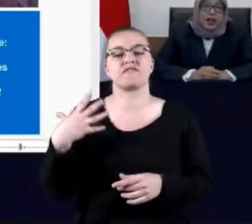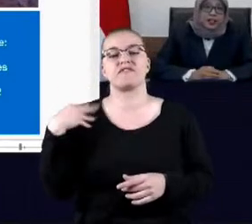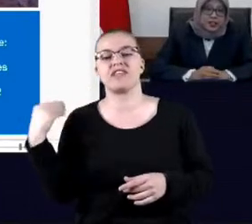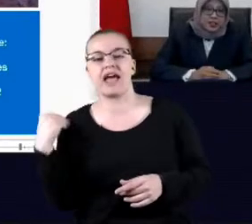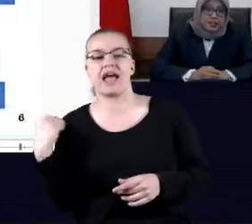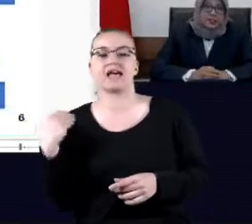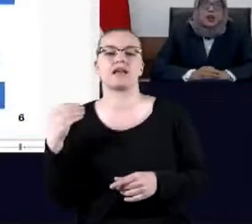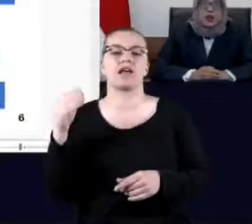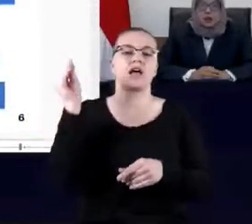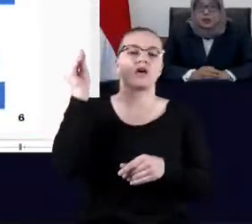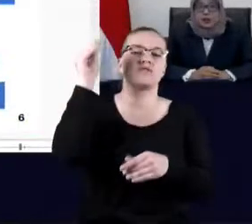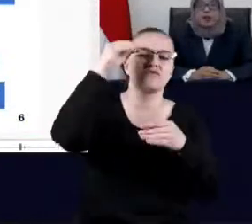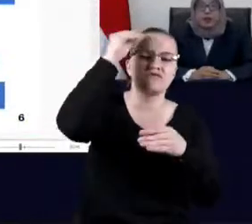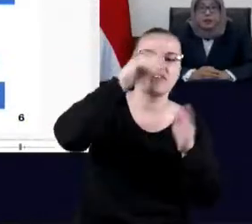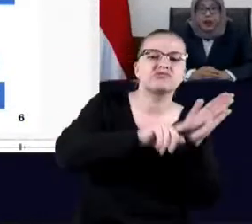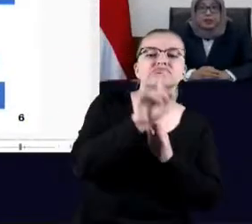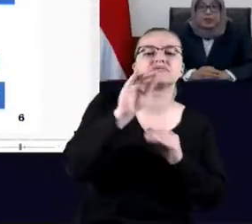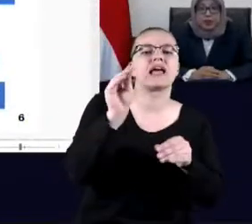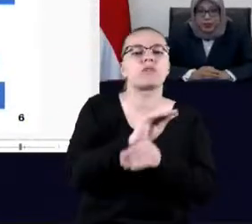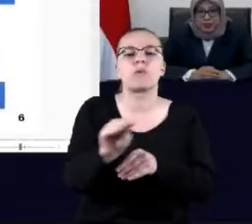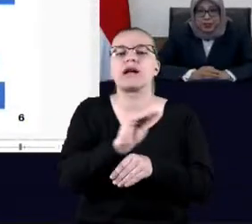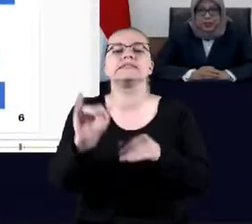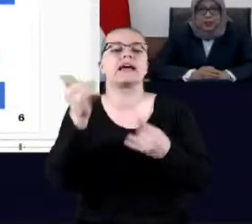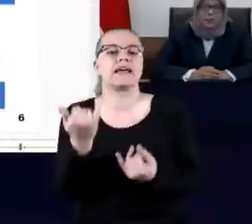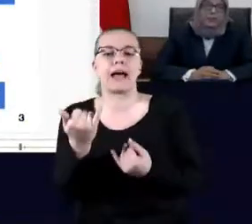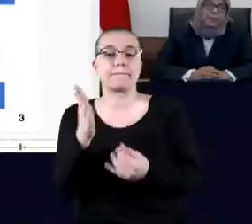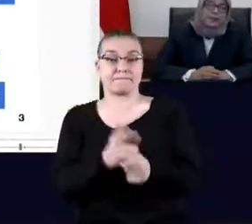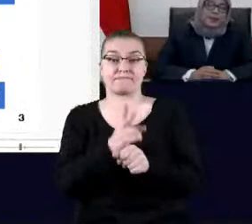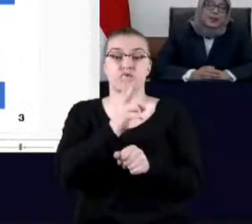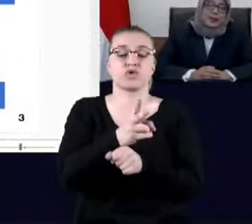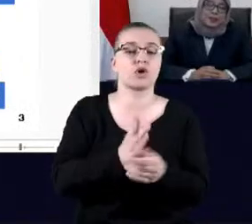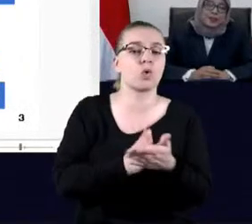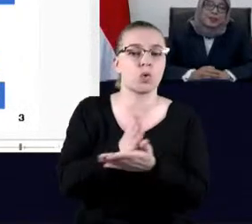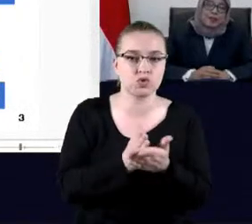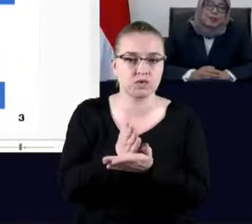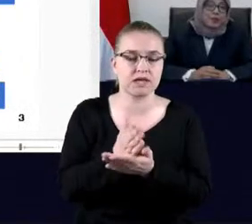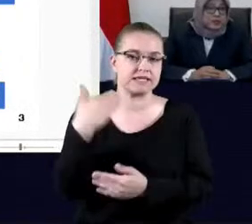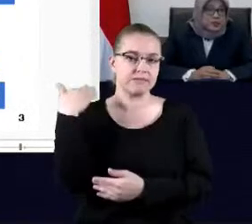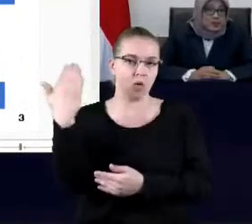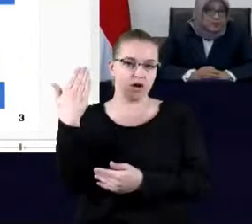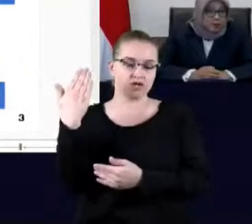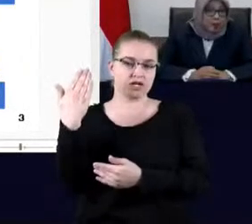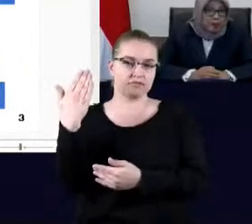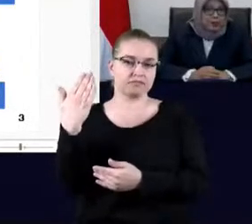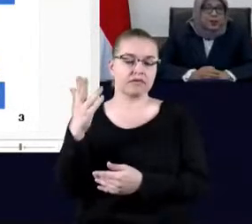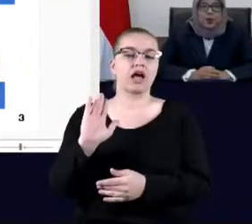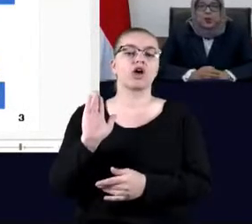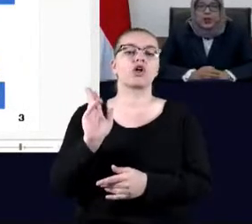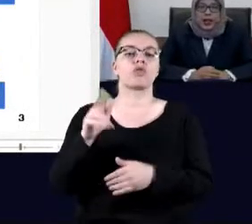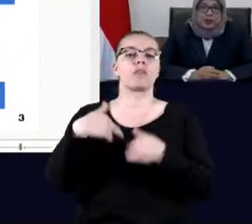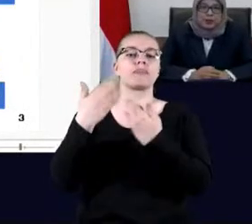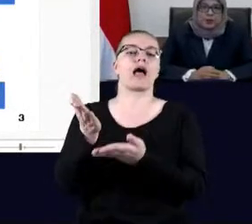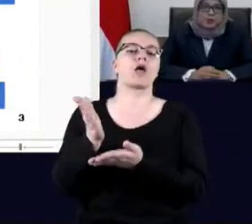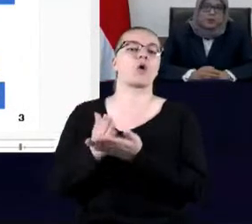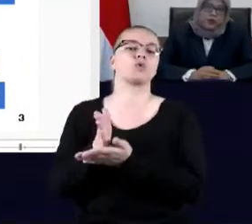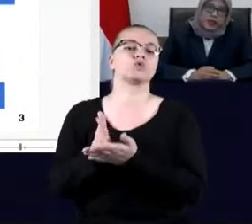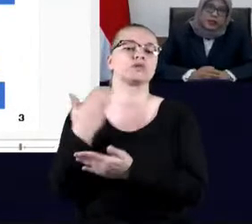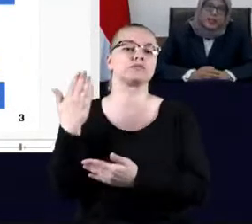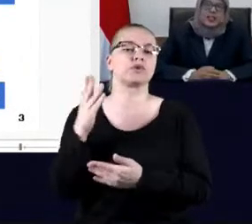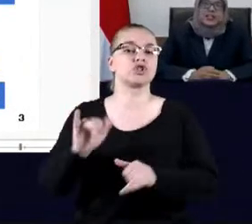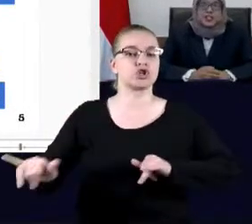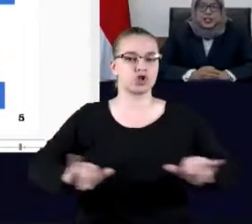level, have access to government welfare services. For business reforms, we aim